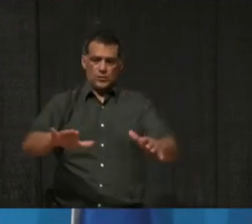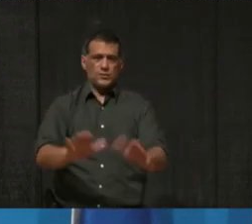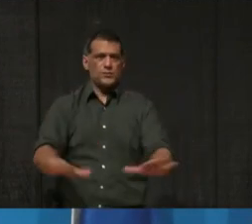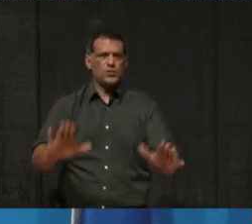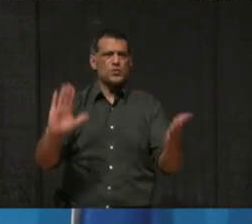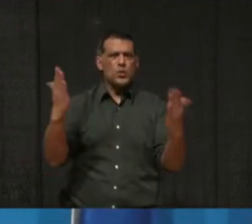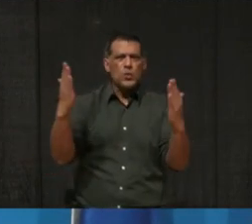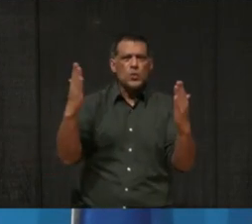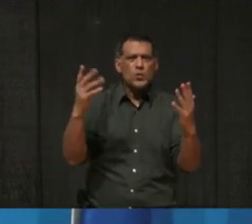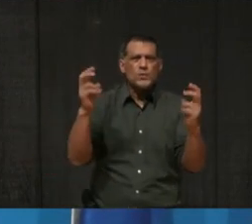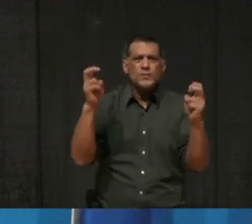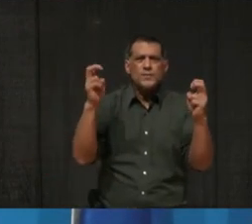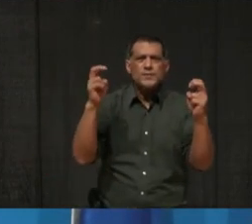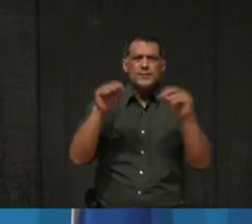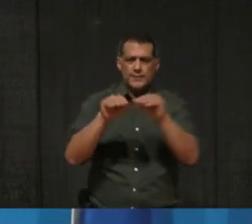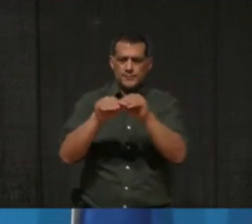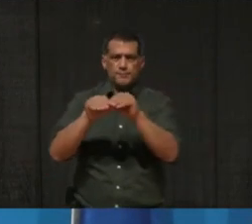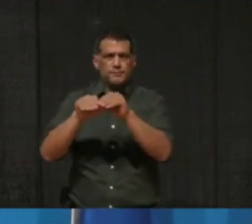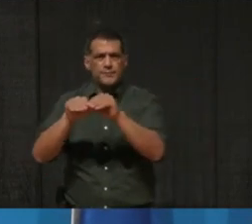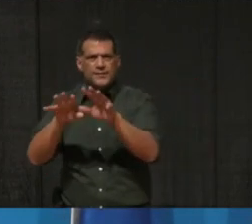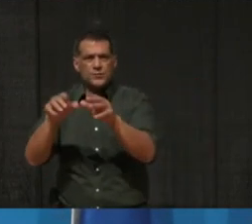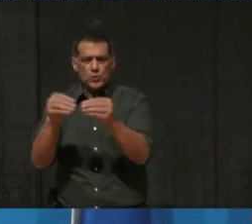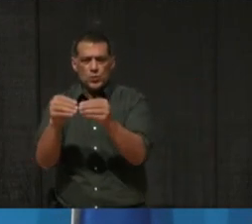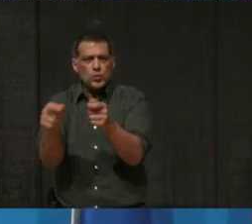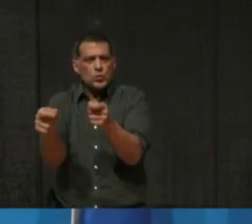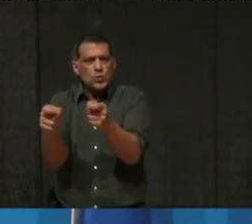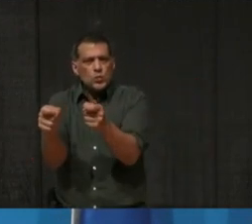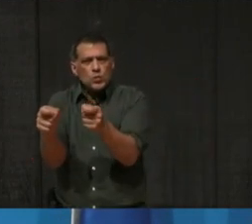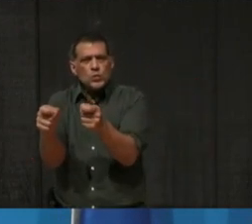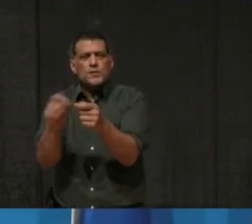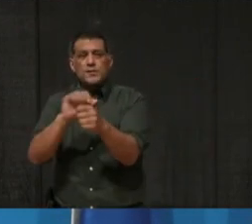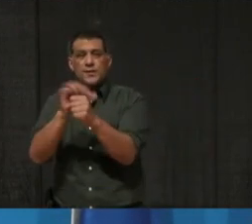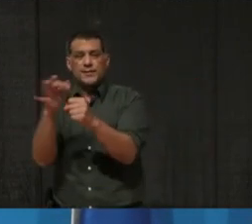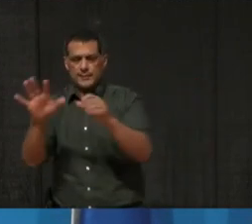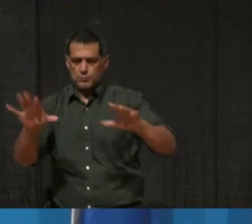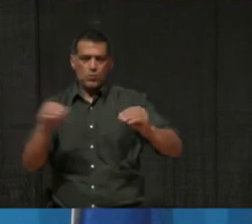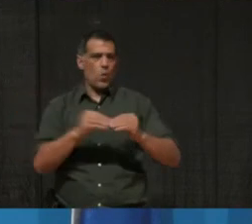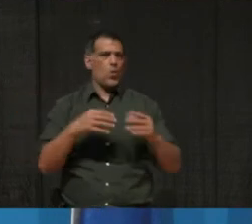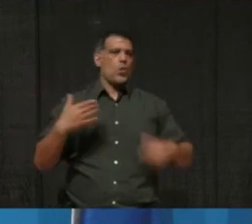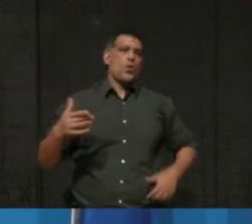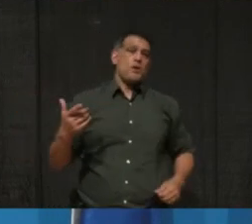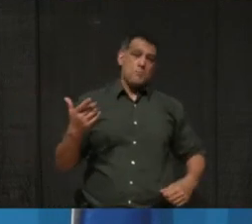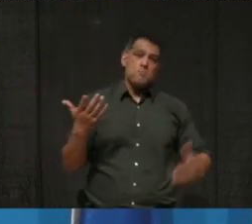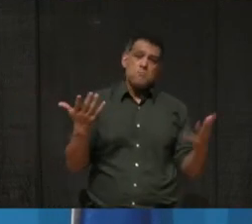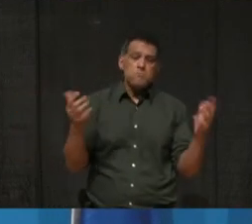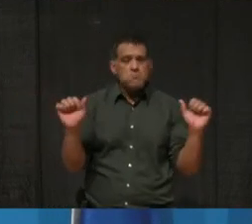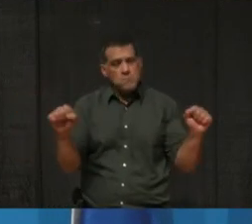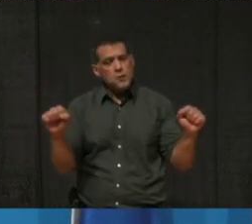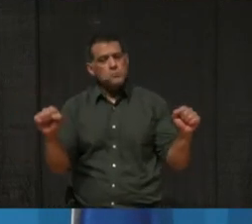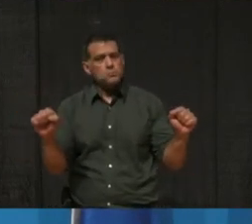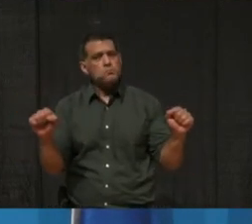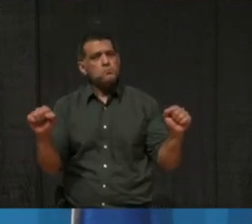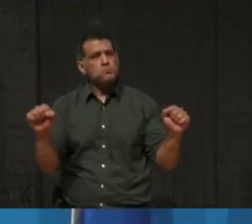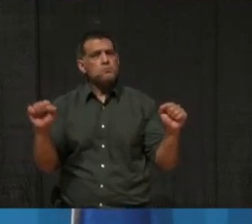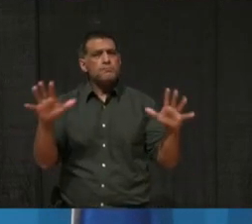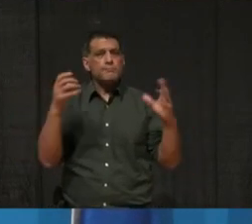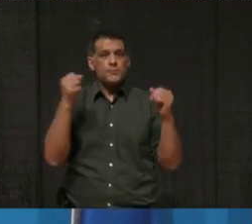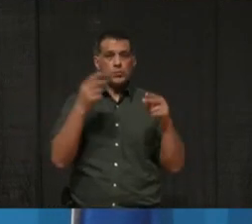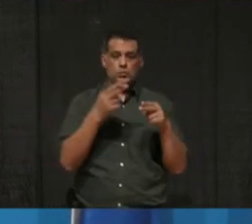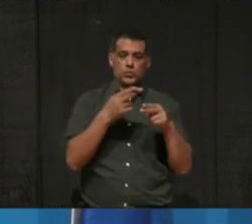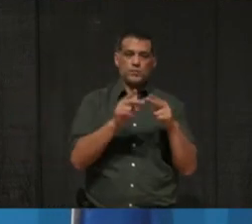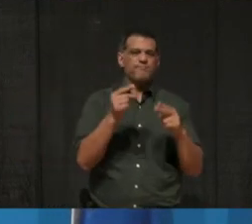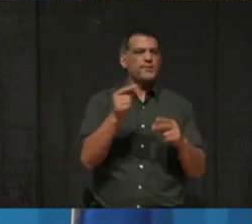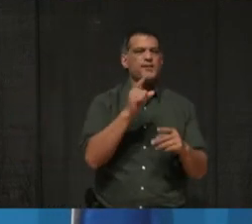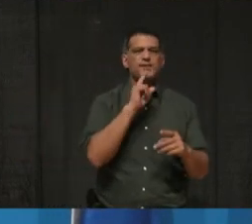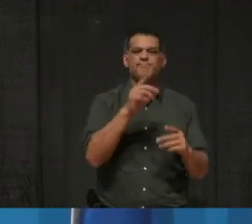potential lingering risk as we continue the downward transmission. So, I think the short answer is, if there is one thing that is going